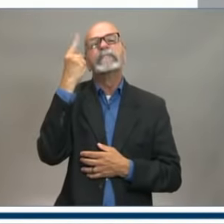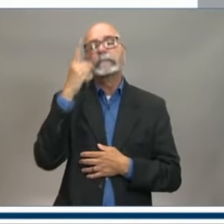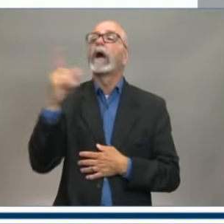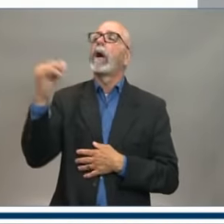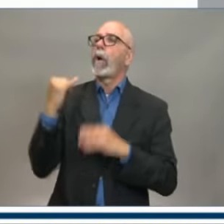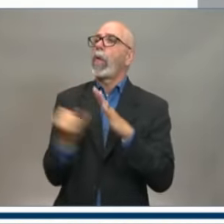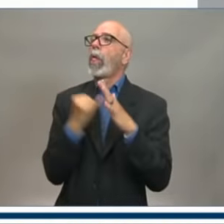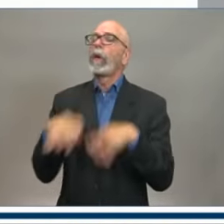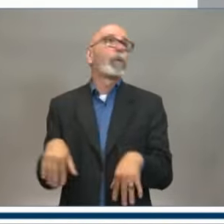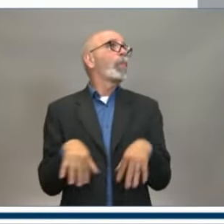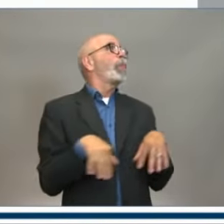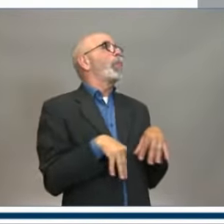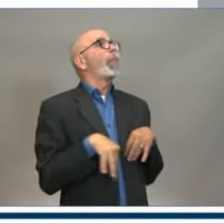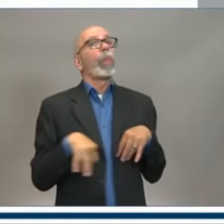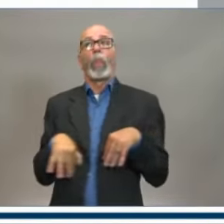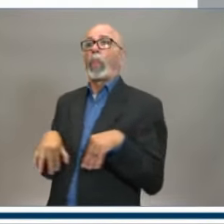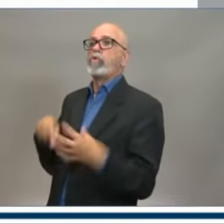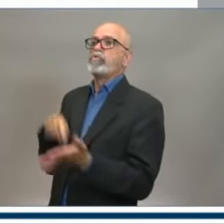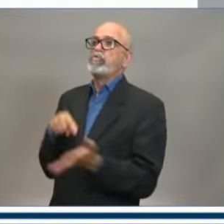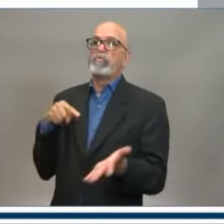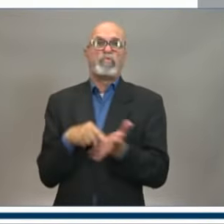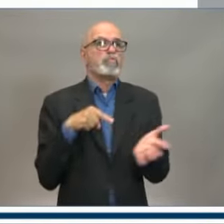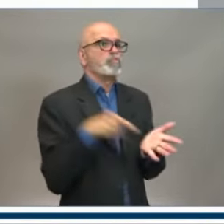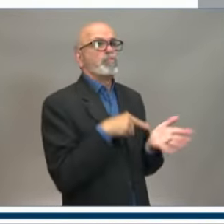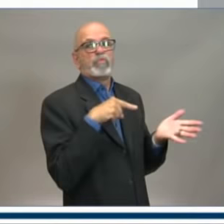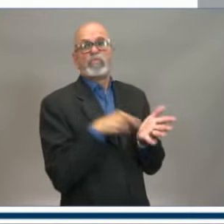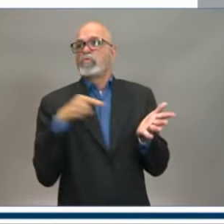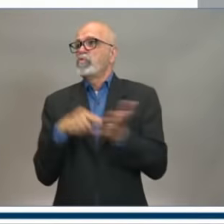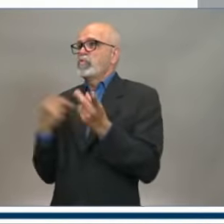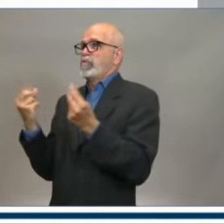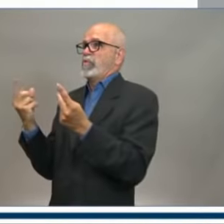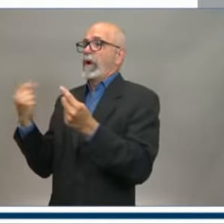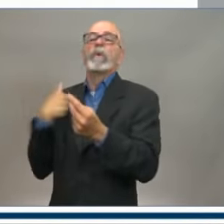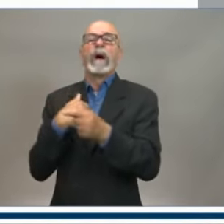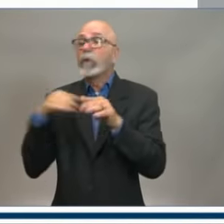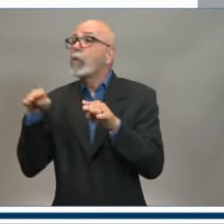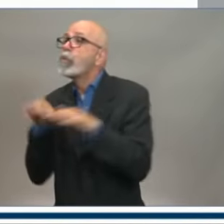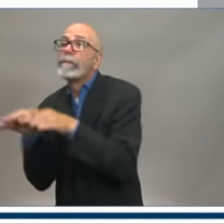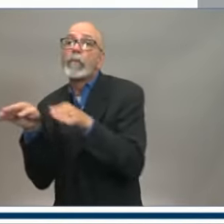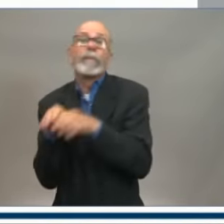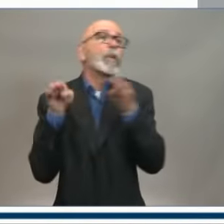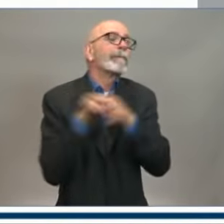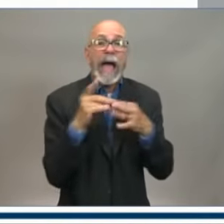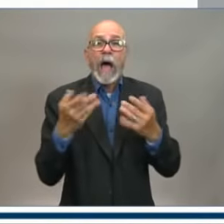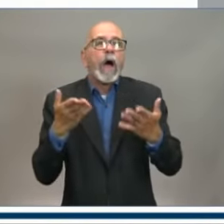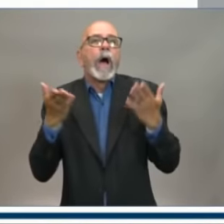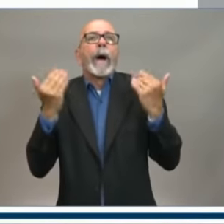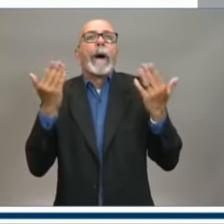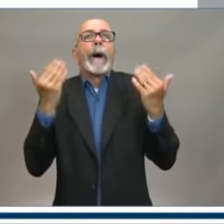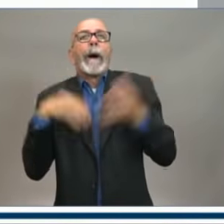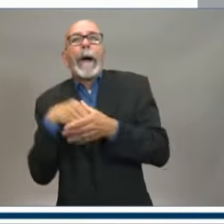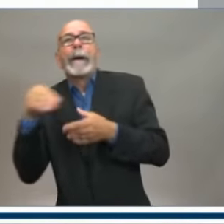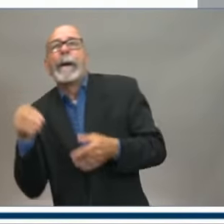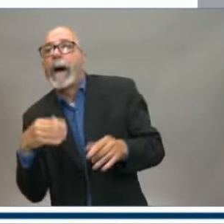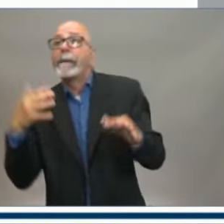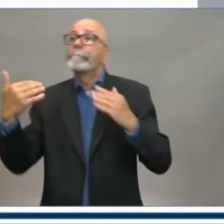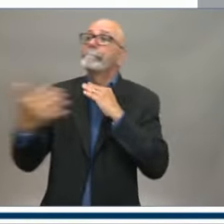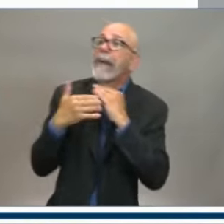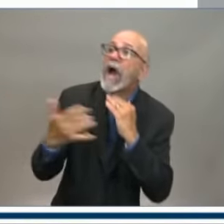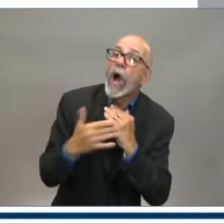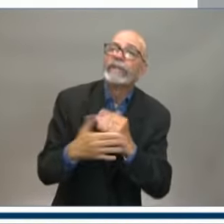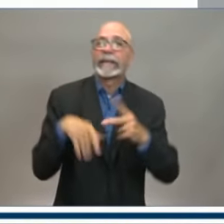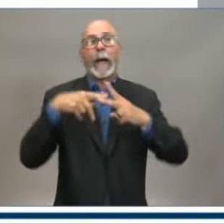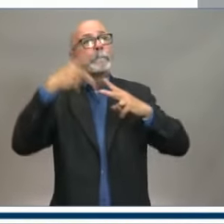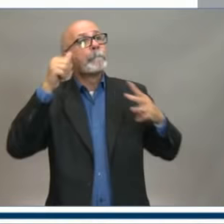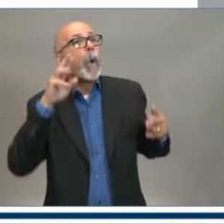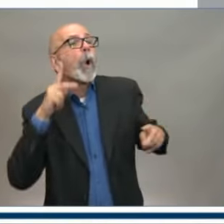able to open things up robustly in a number of ways in the outdoors, which has helped. But we would ask, I think the vast majority of Nova